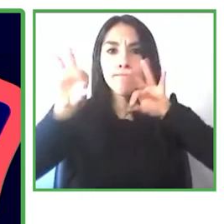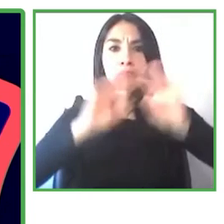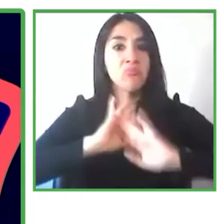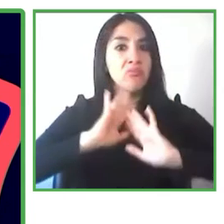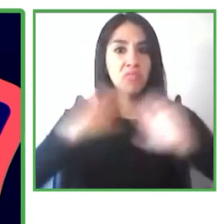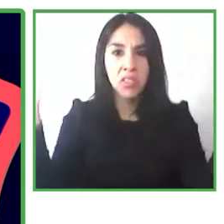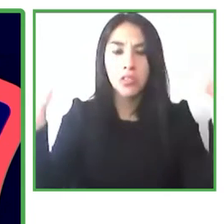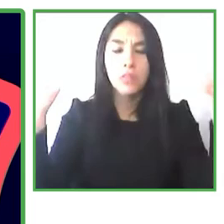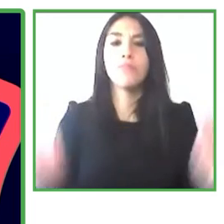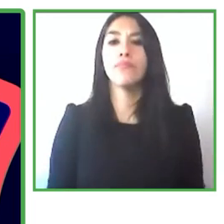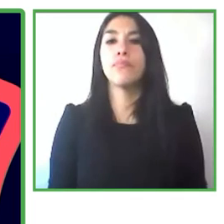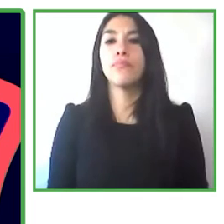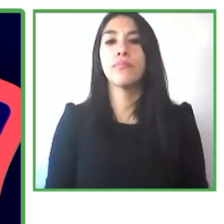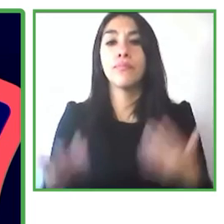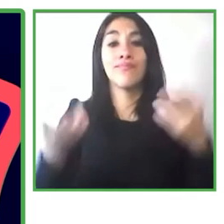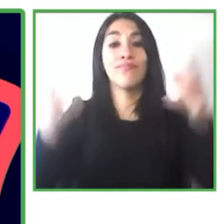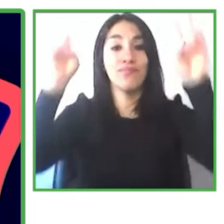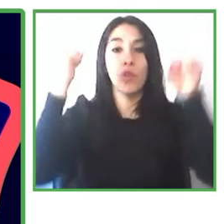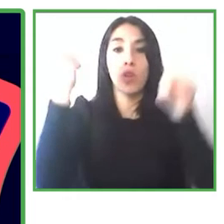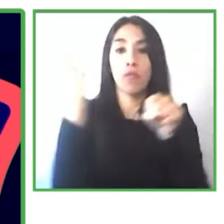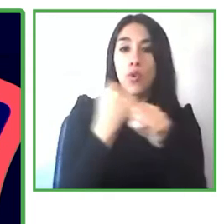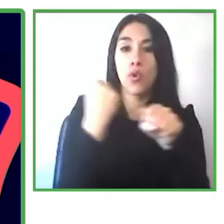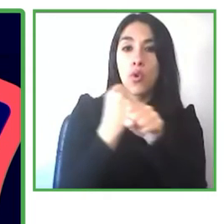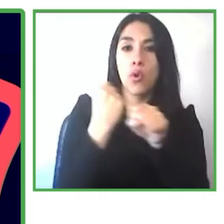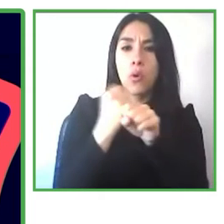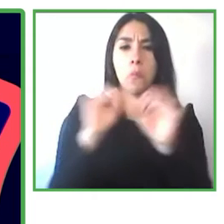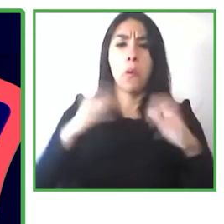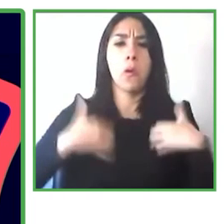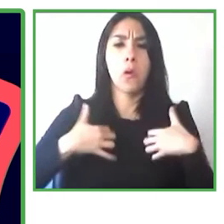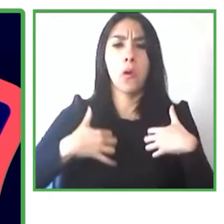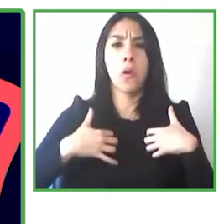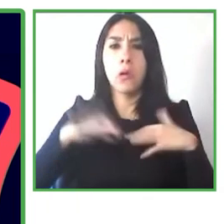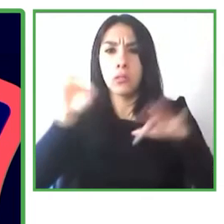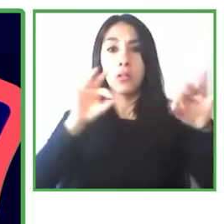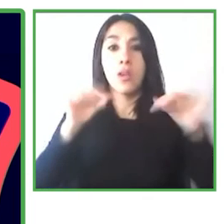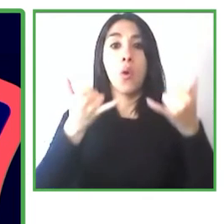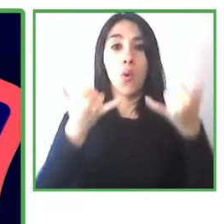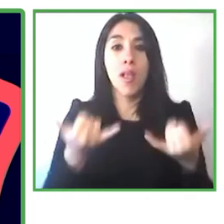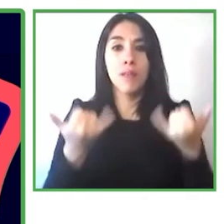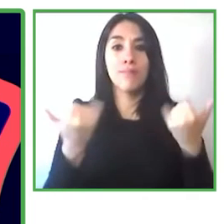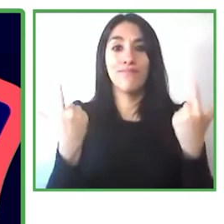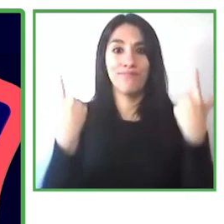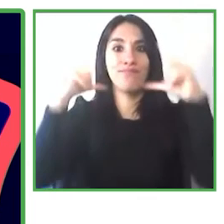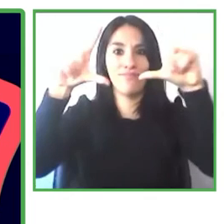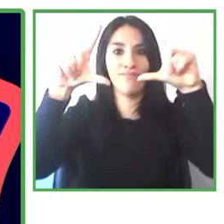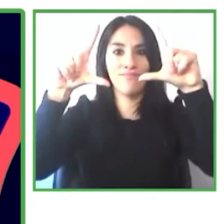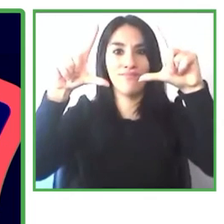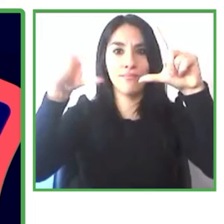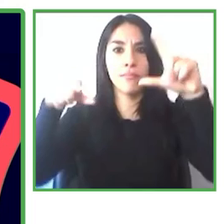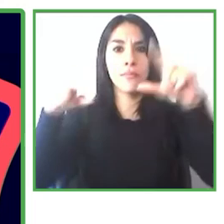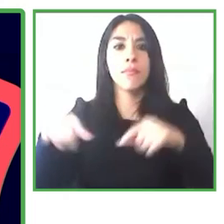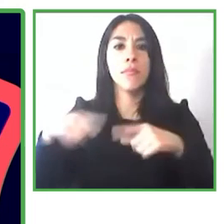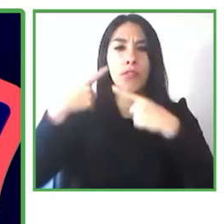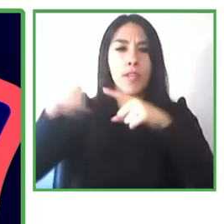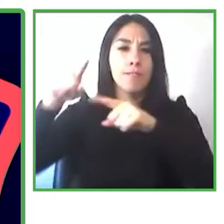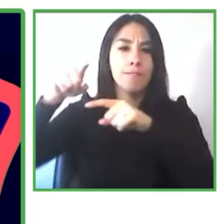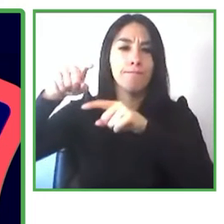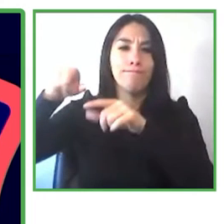people with disabilities in the workplace, and that this actually has a change. It